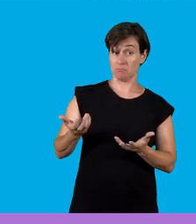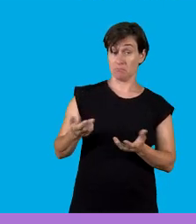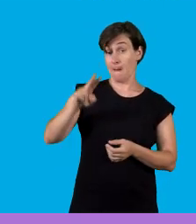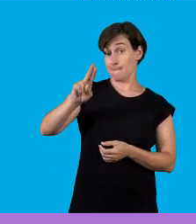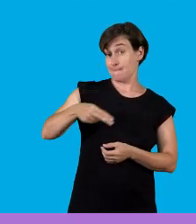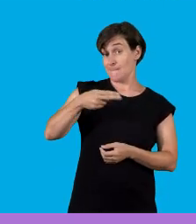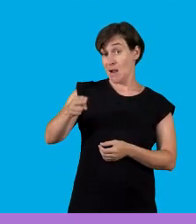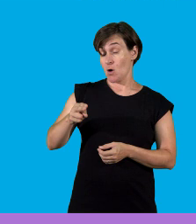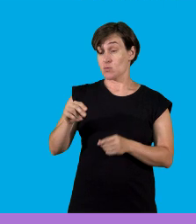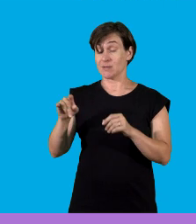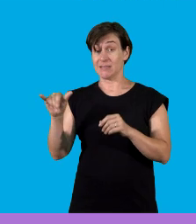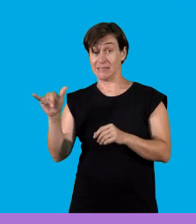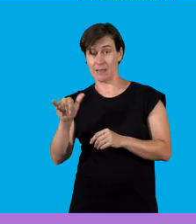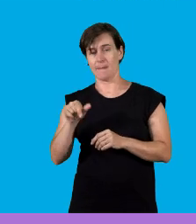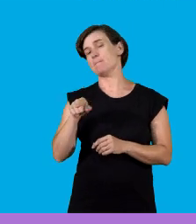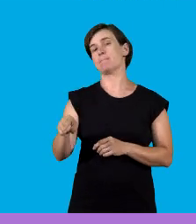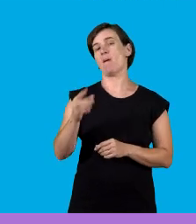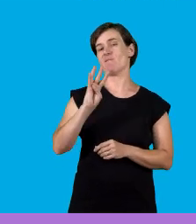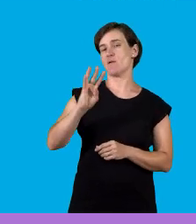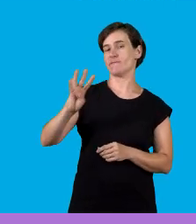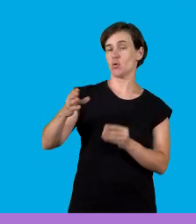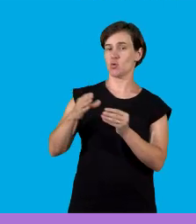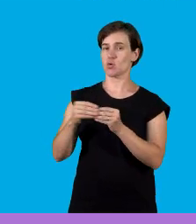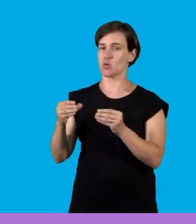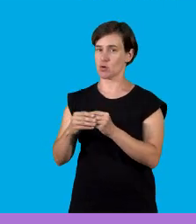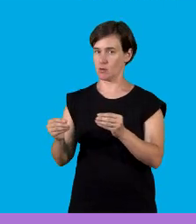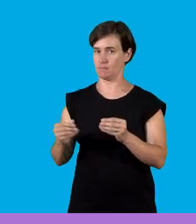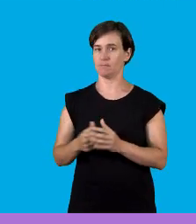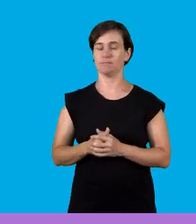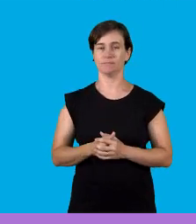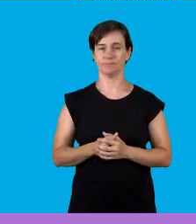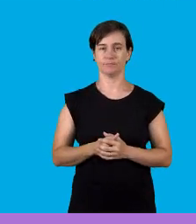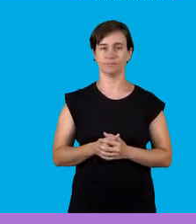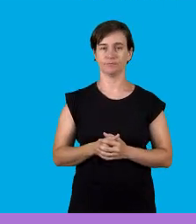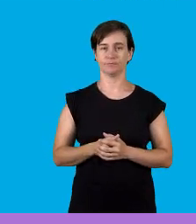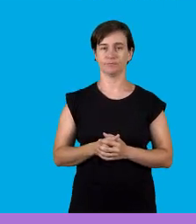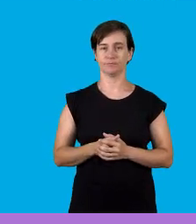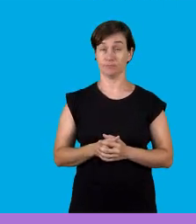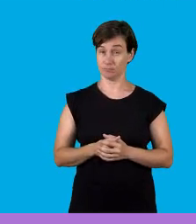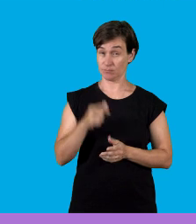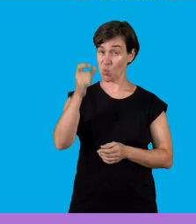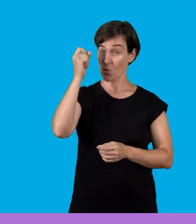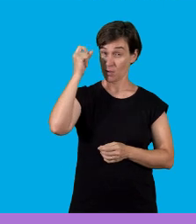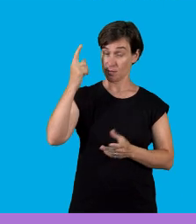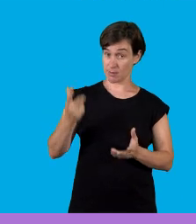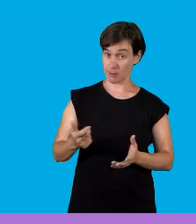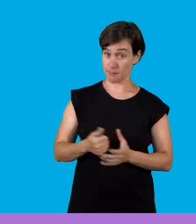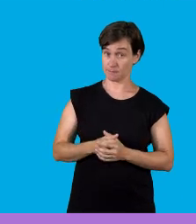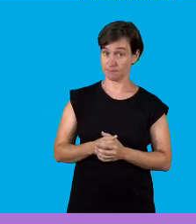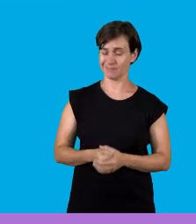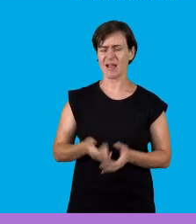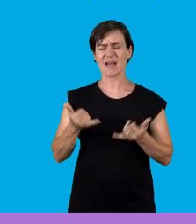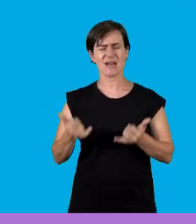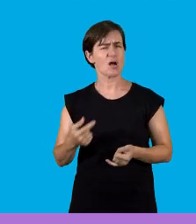30 pounds equals 44 US dollars. Guys, are you still with